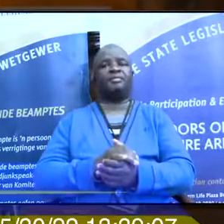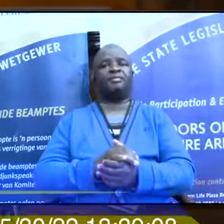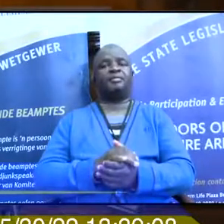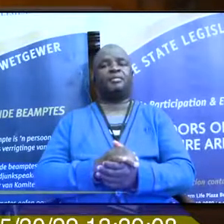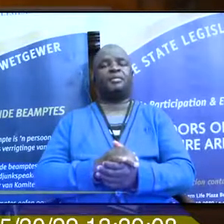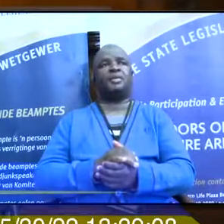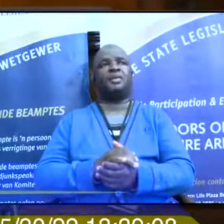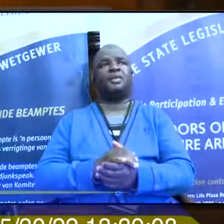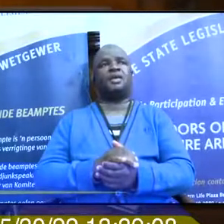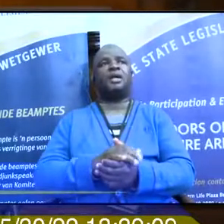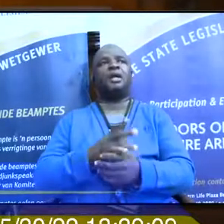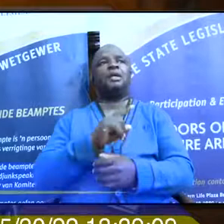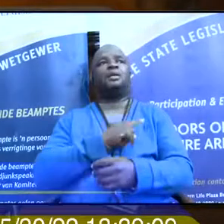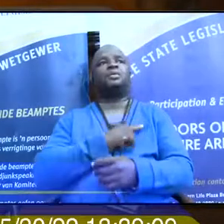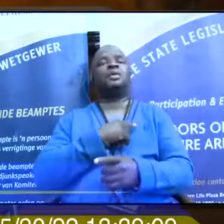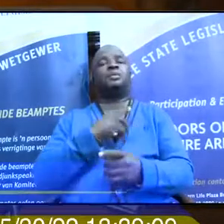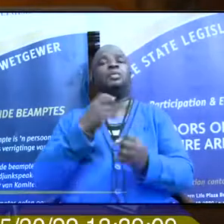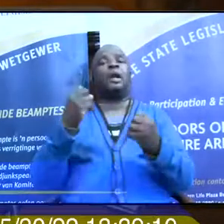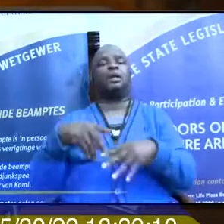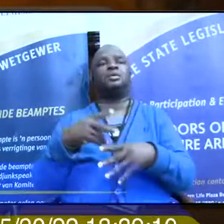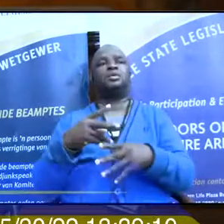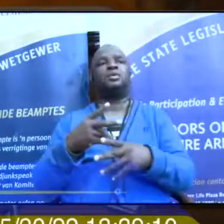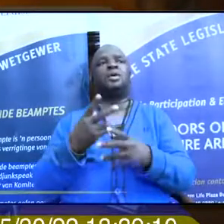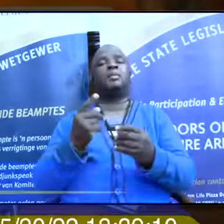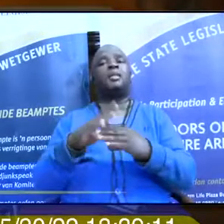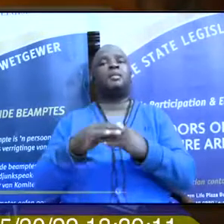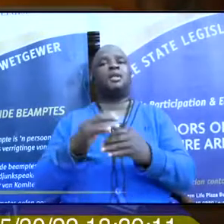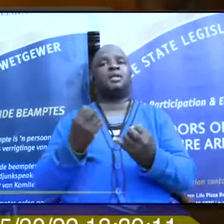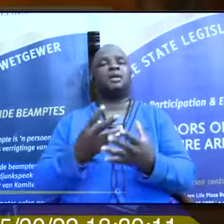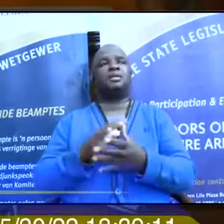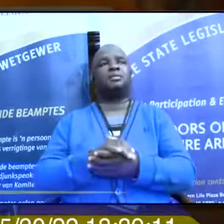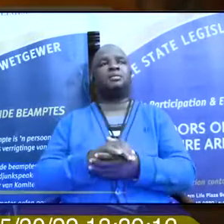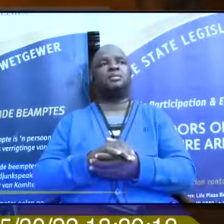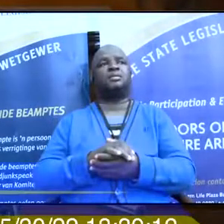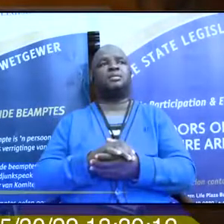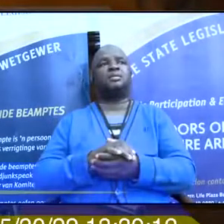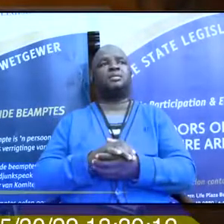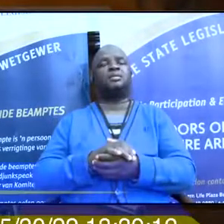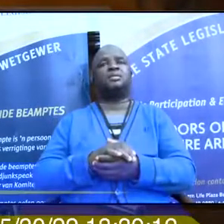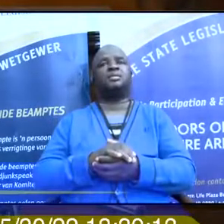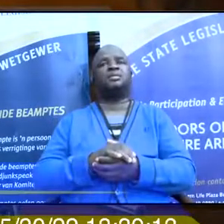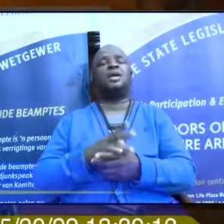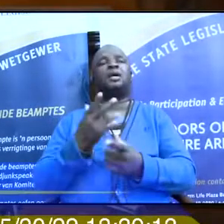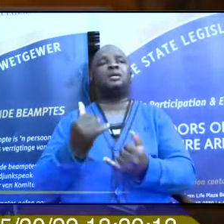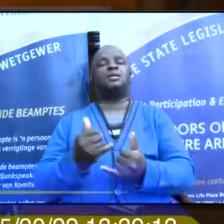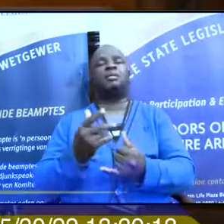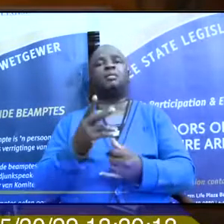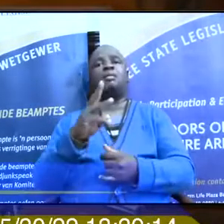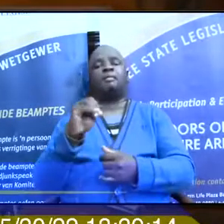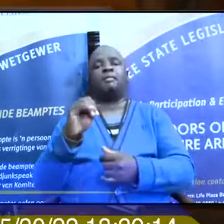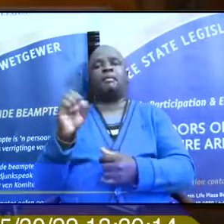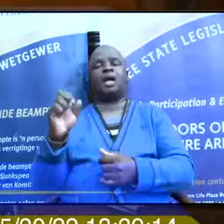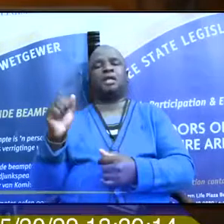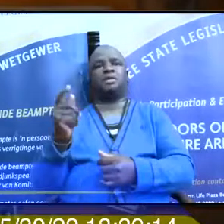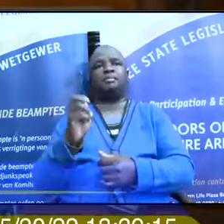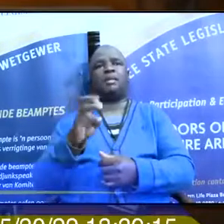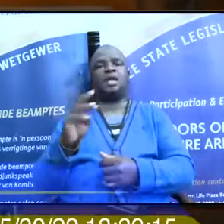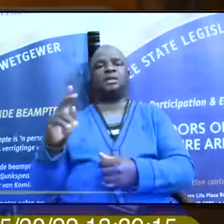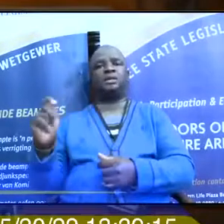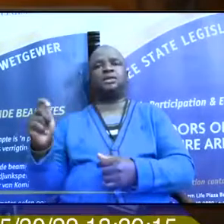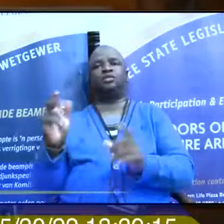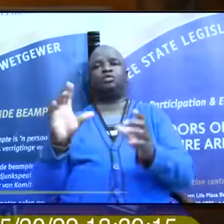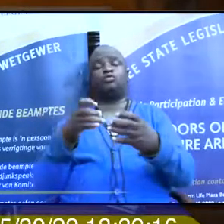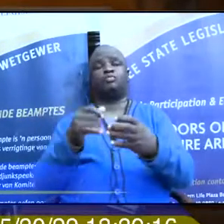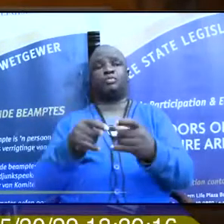that's why we lost so many members within the mass mad group that when we cautioned